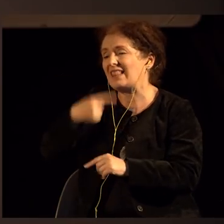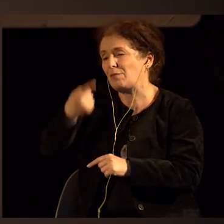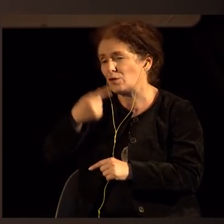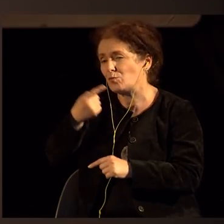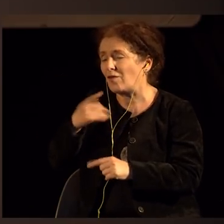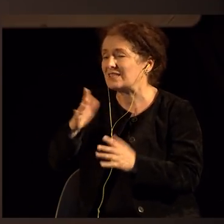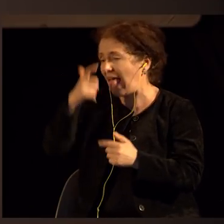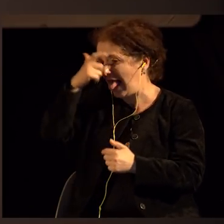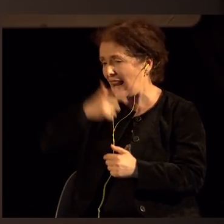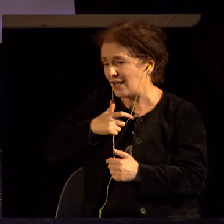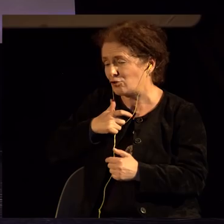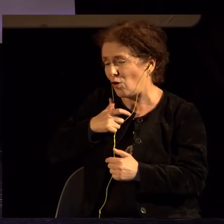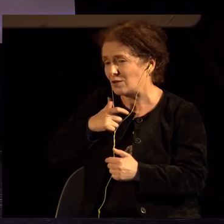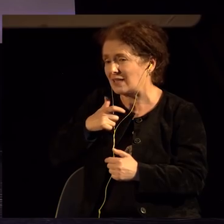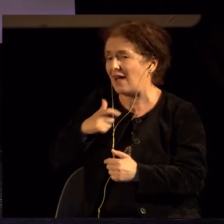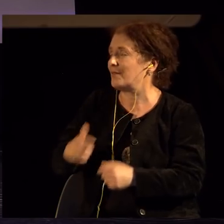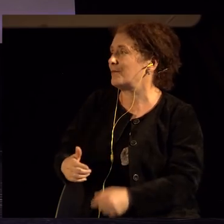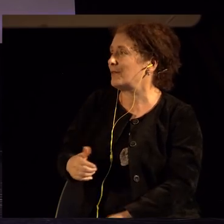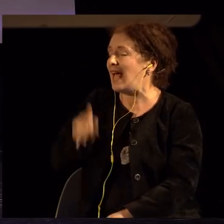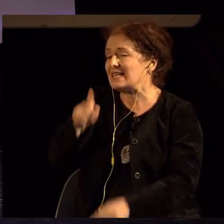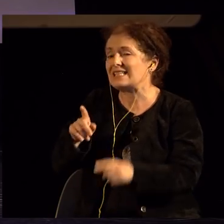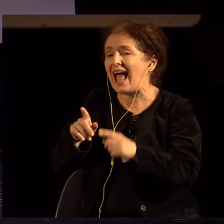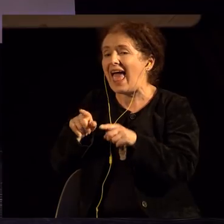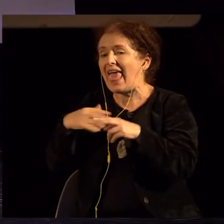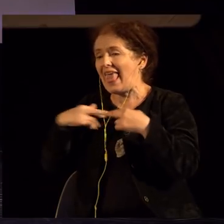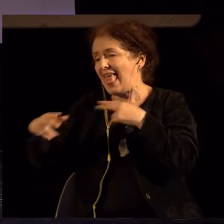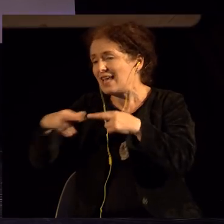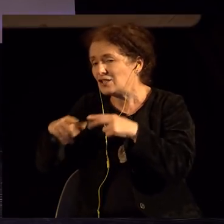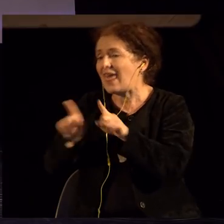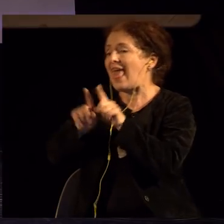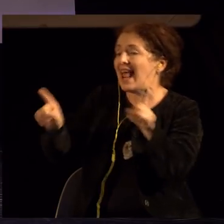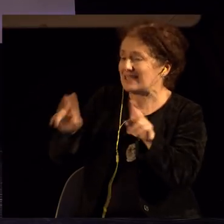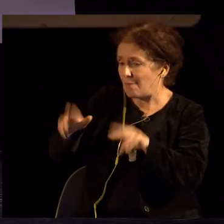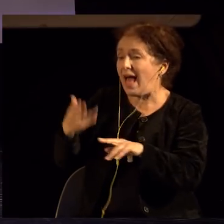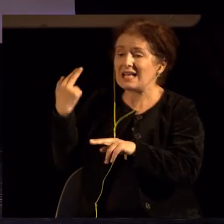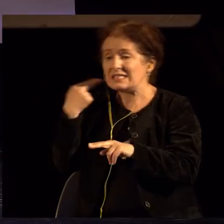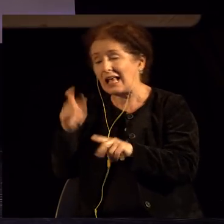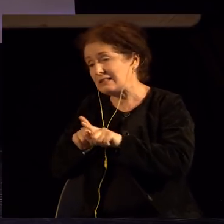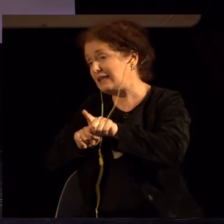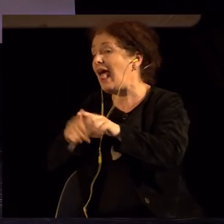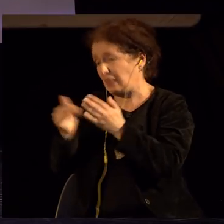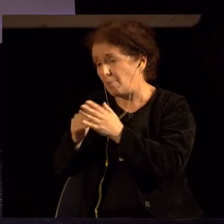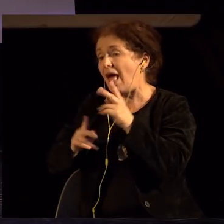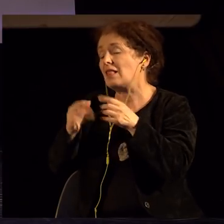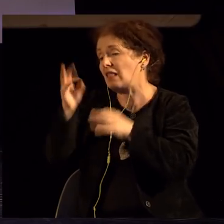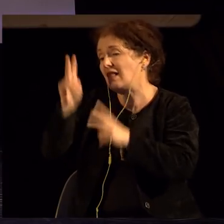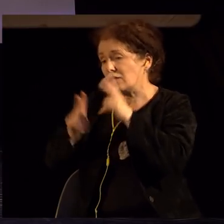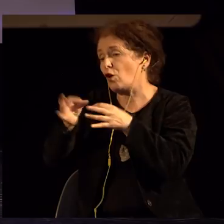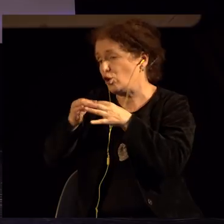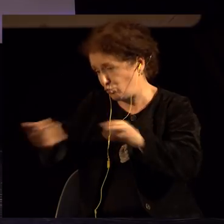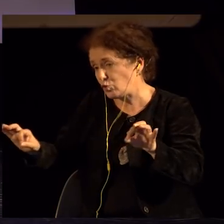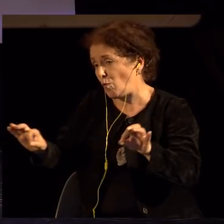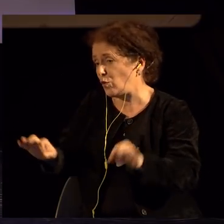terms of differences. Because it doesn't matter what gender you associate with, how your body looks, pleasure starts up here,